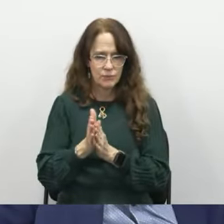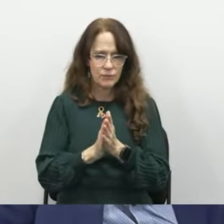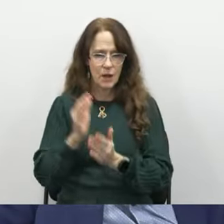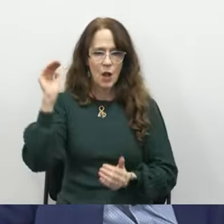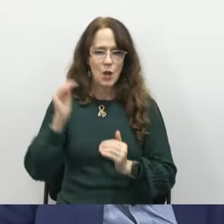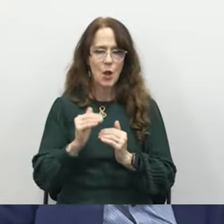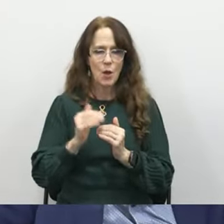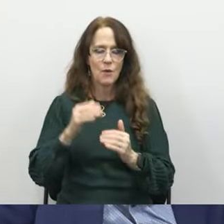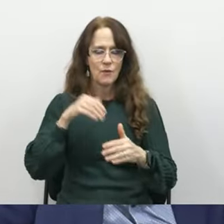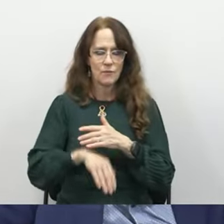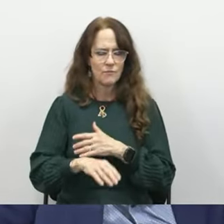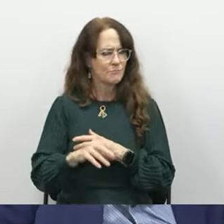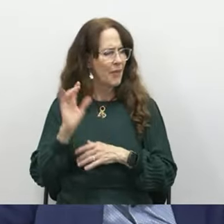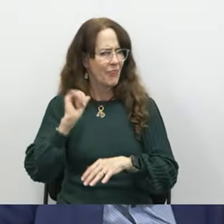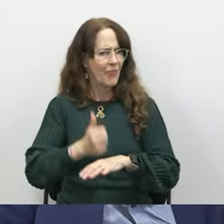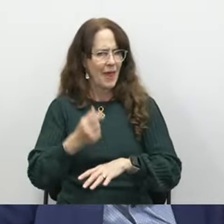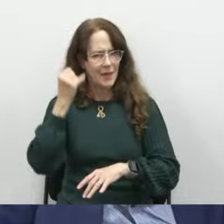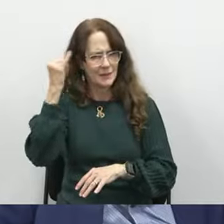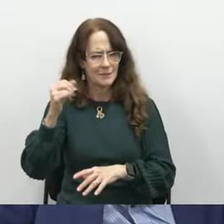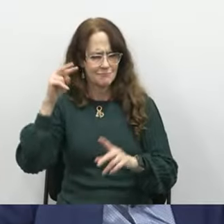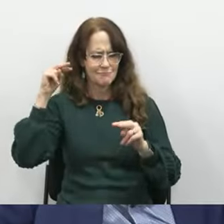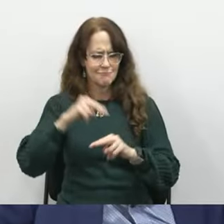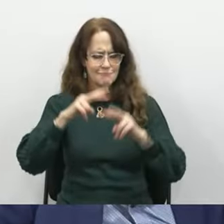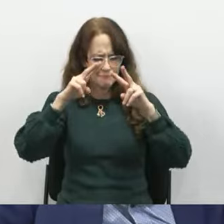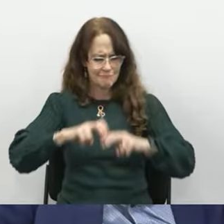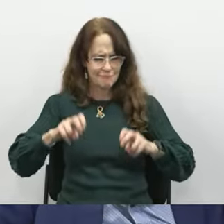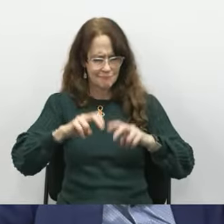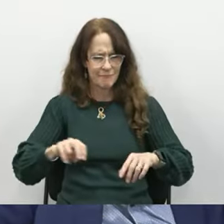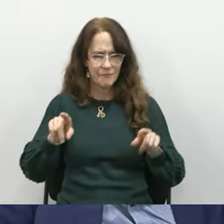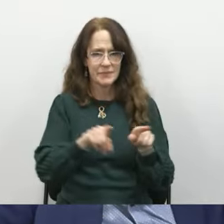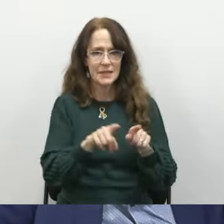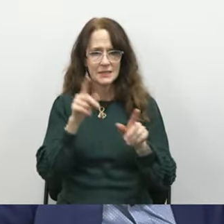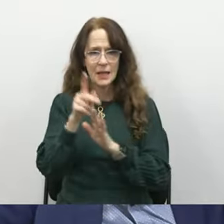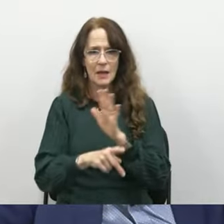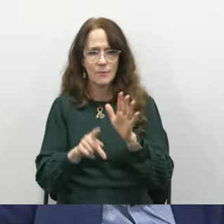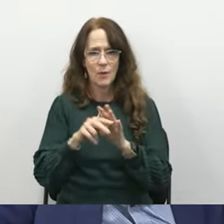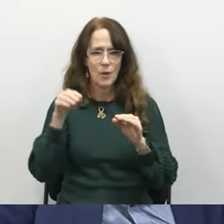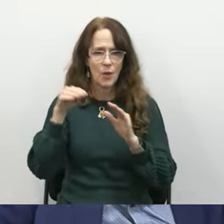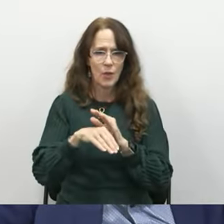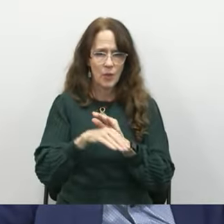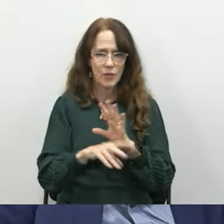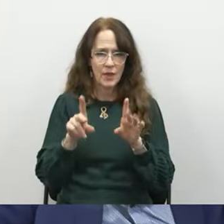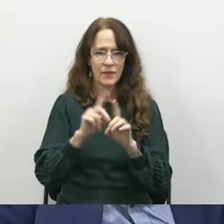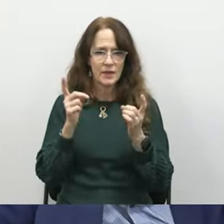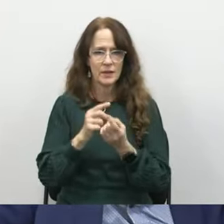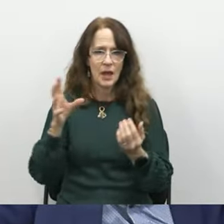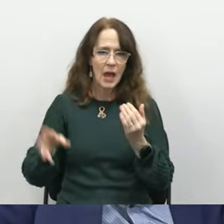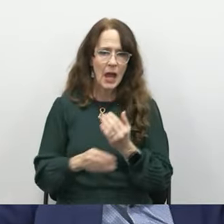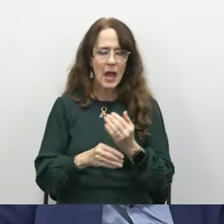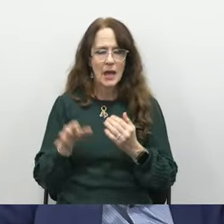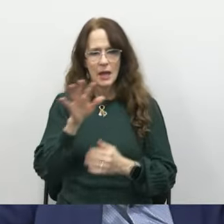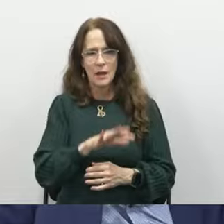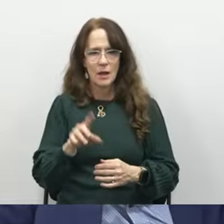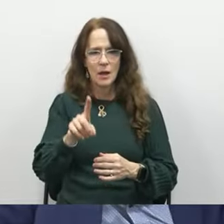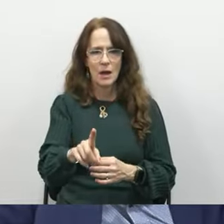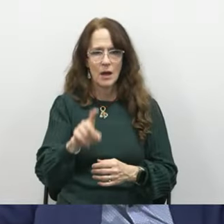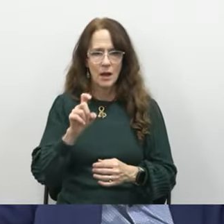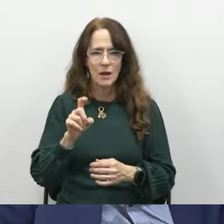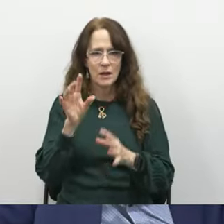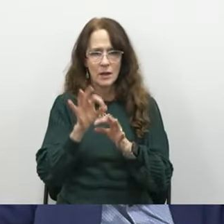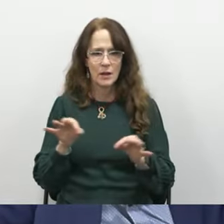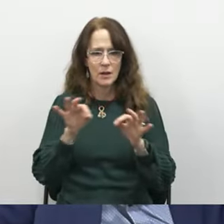closer examination. During the same period that student enrollment declined, the district added roughly 100